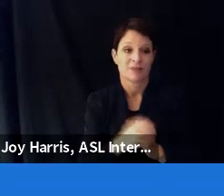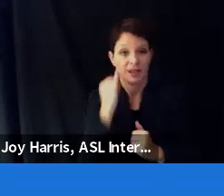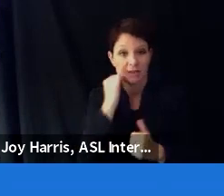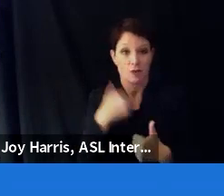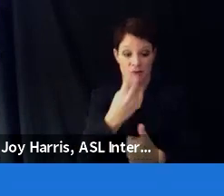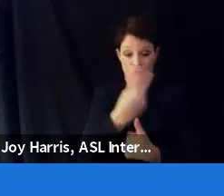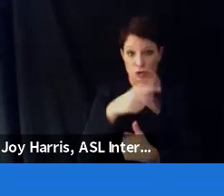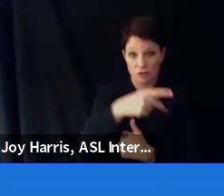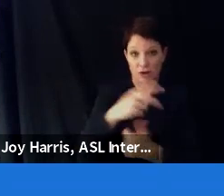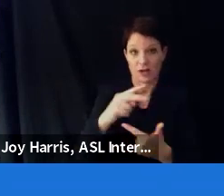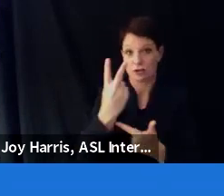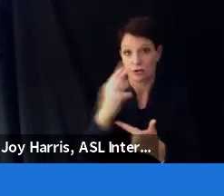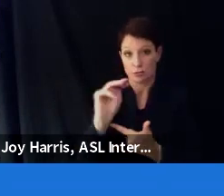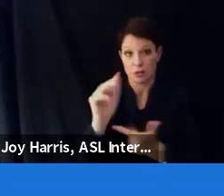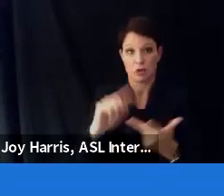vaccinated.